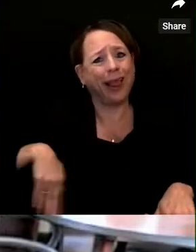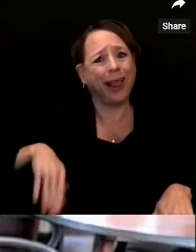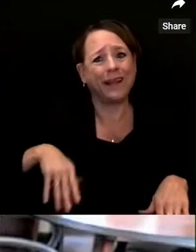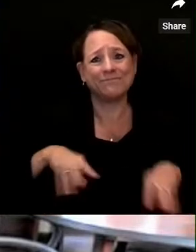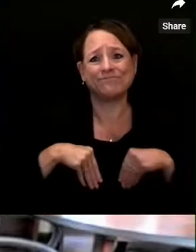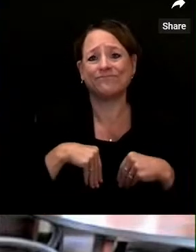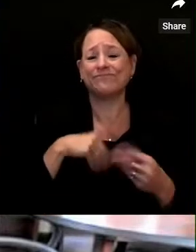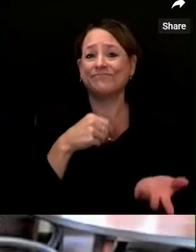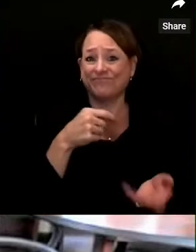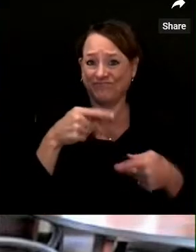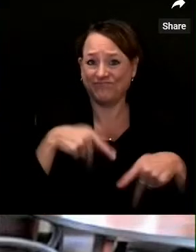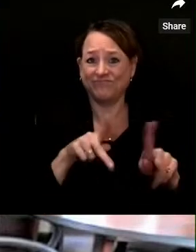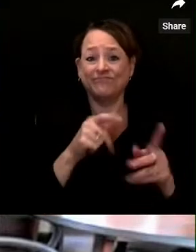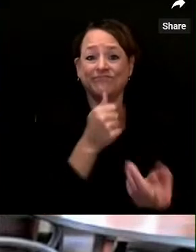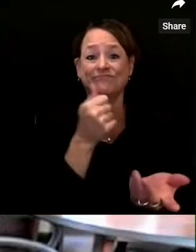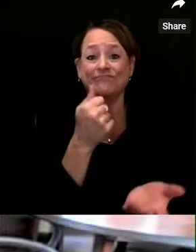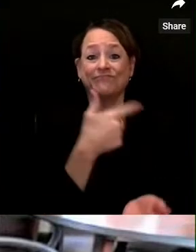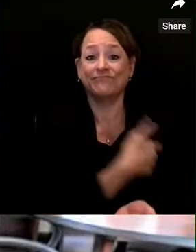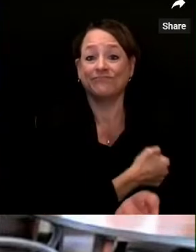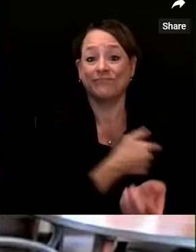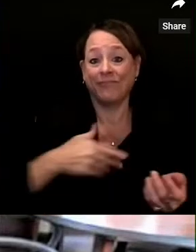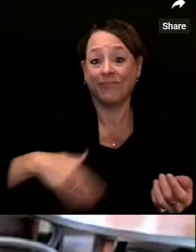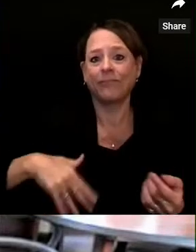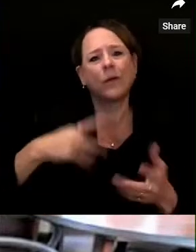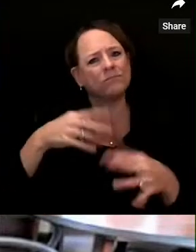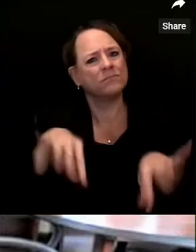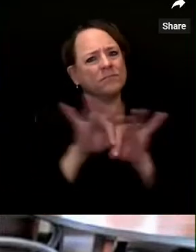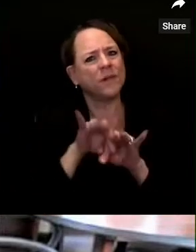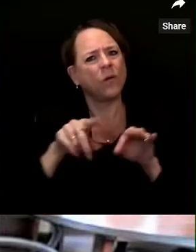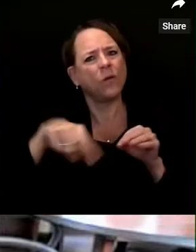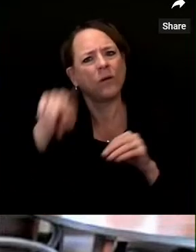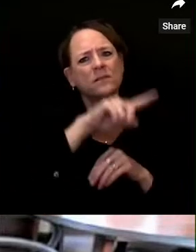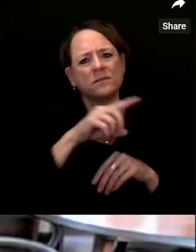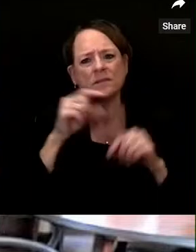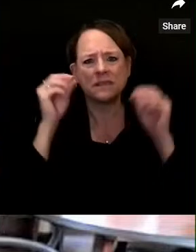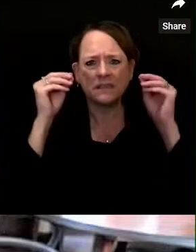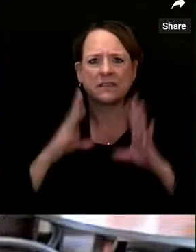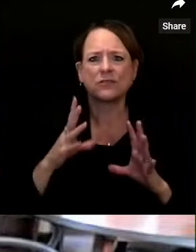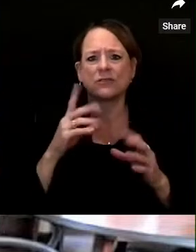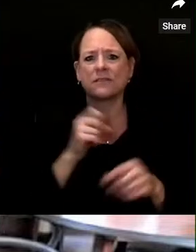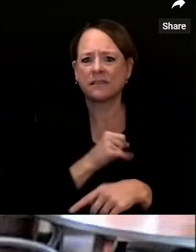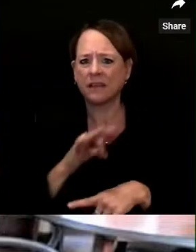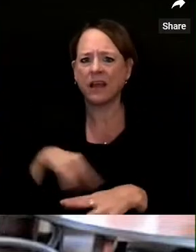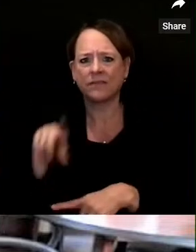possible. We want to make sure that masks are worn consistently by